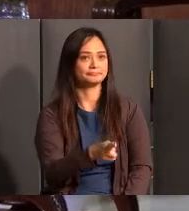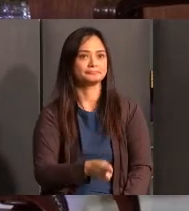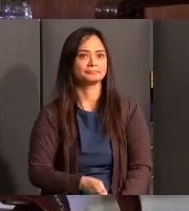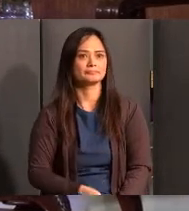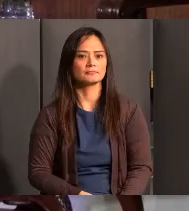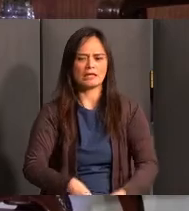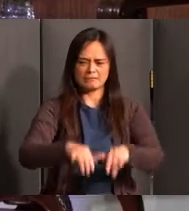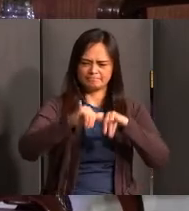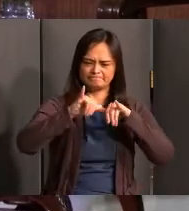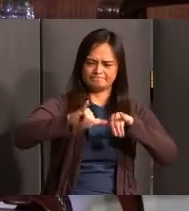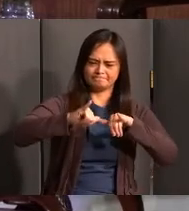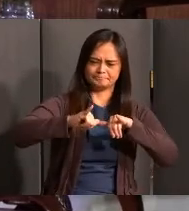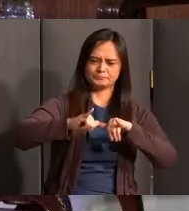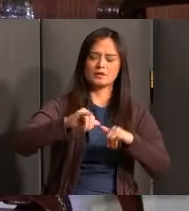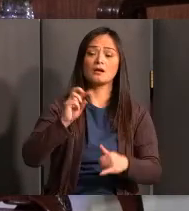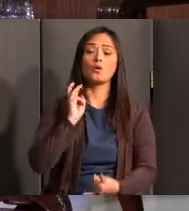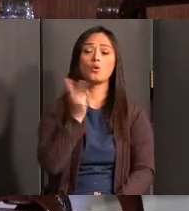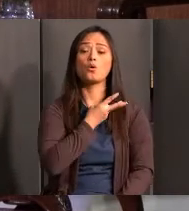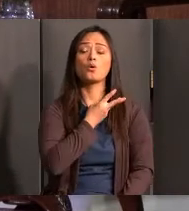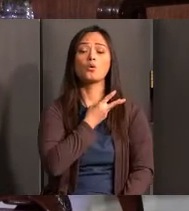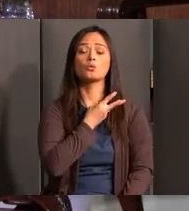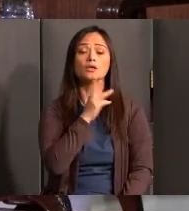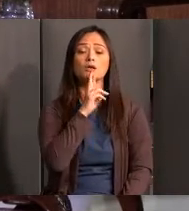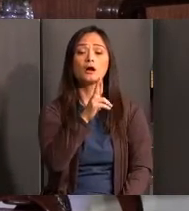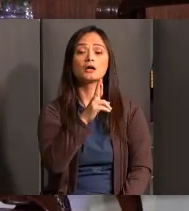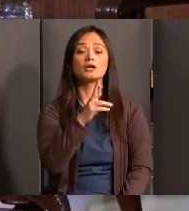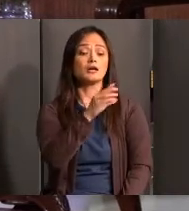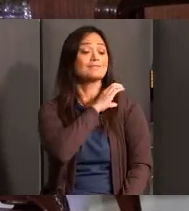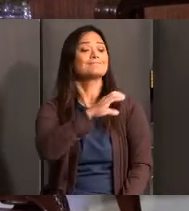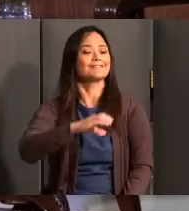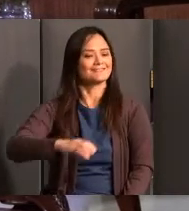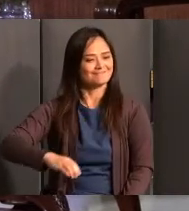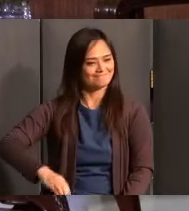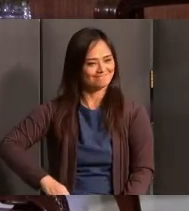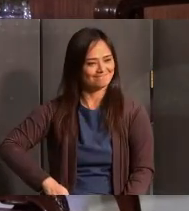Settle ourselves in it. We are Christ's.